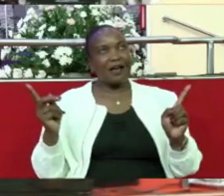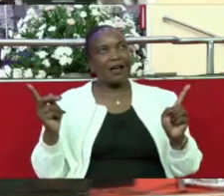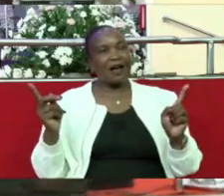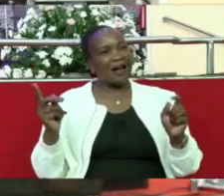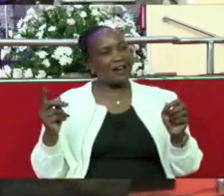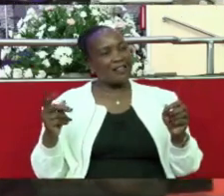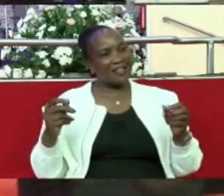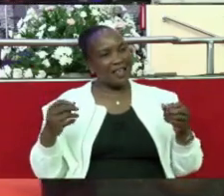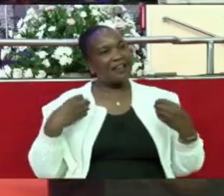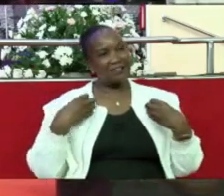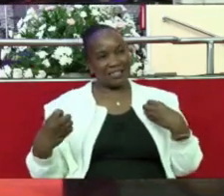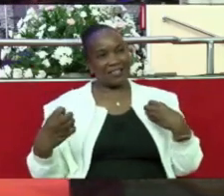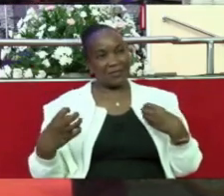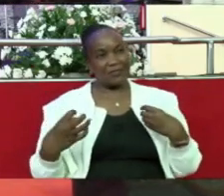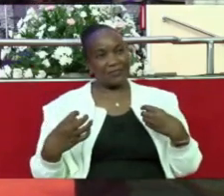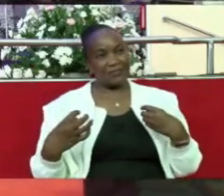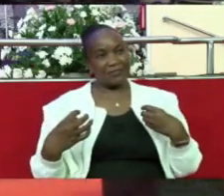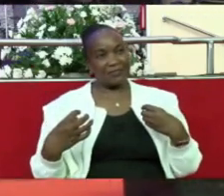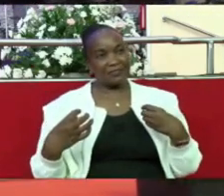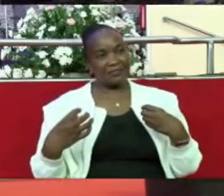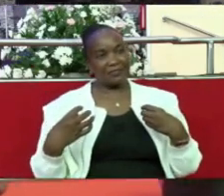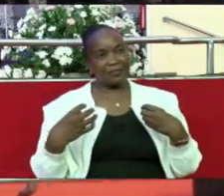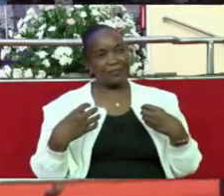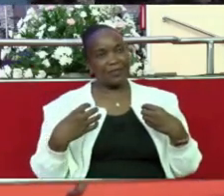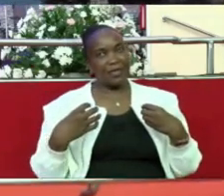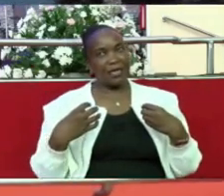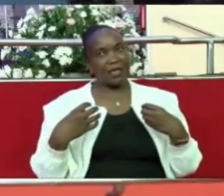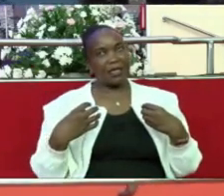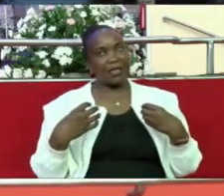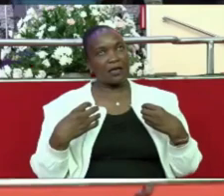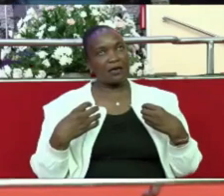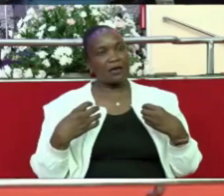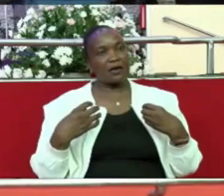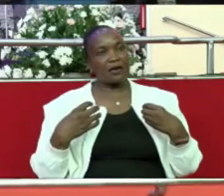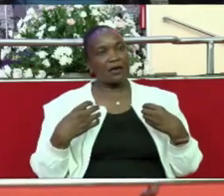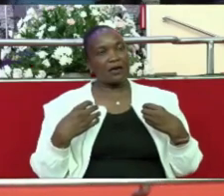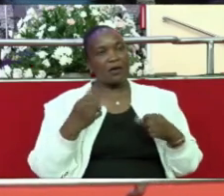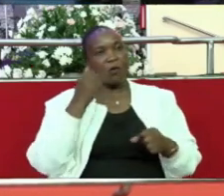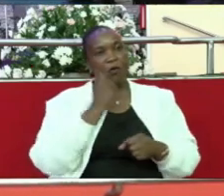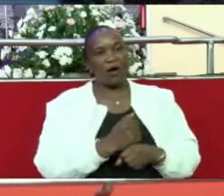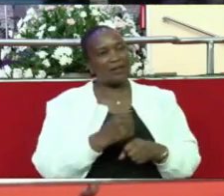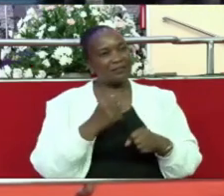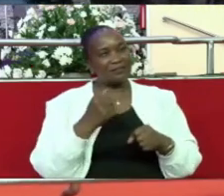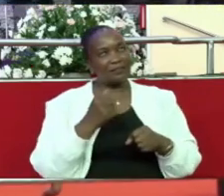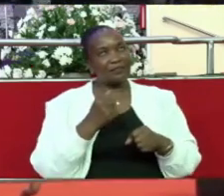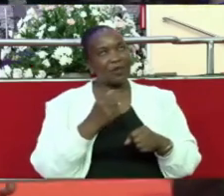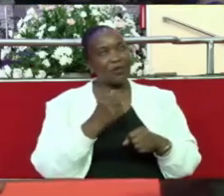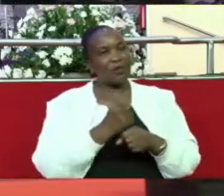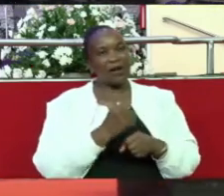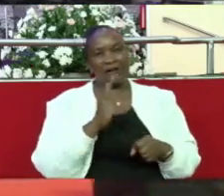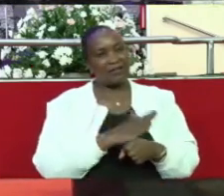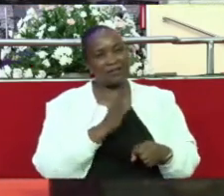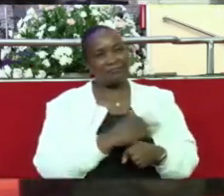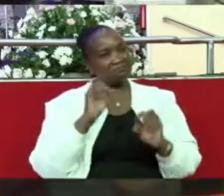Because the Lord's blessing have come upon them and they are better than